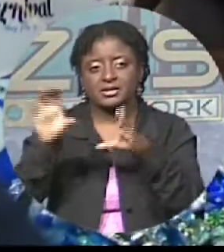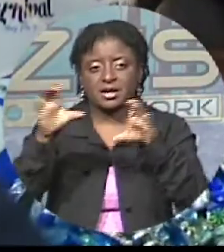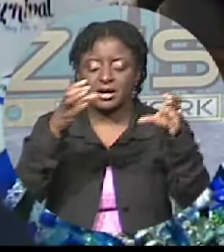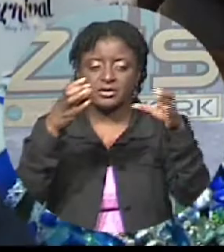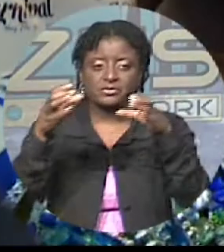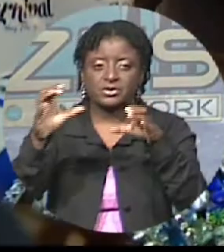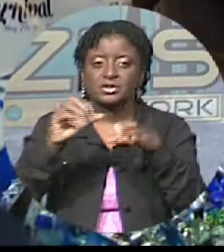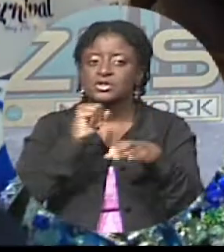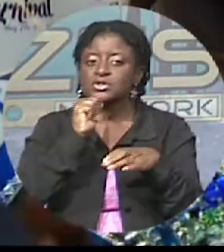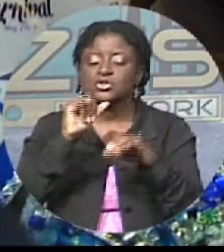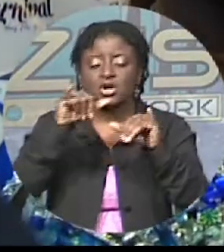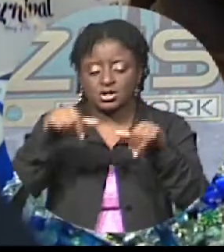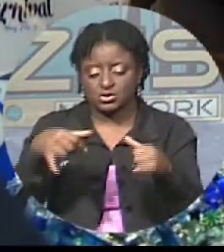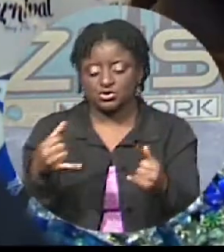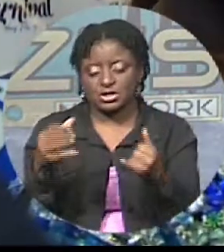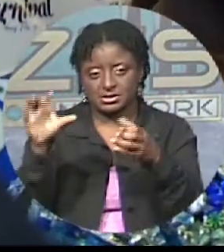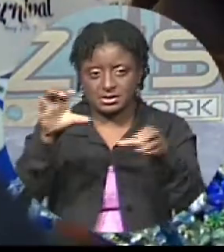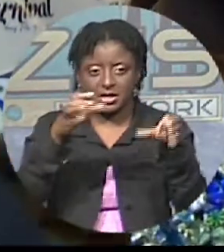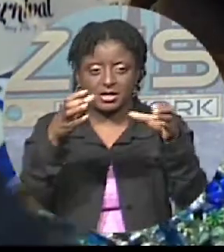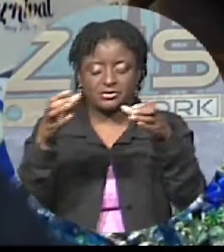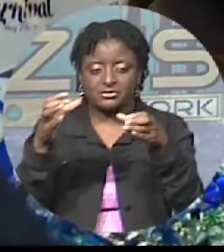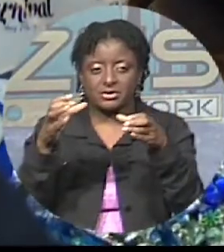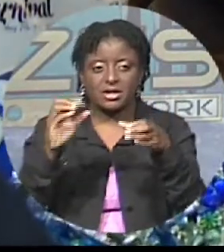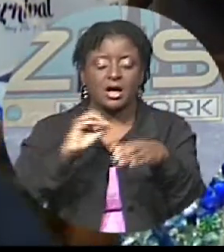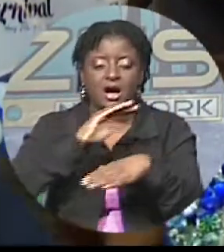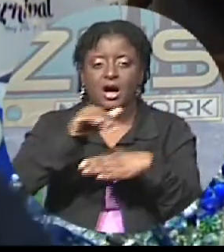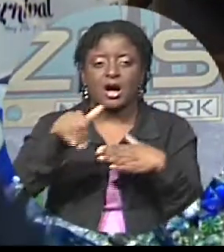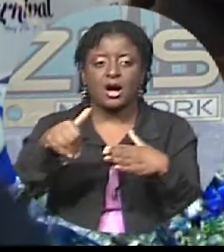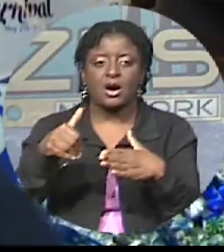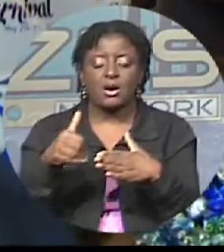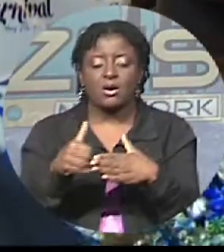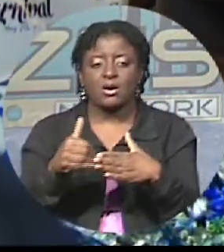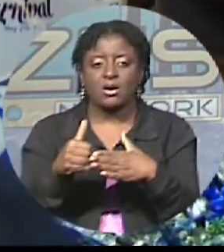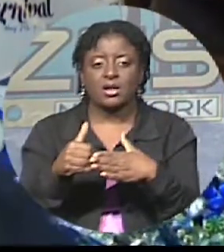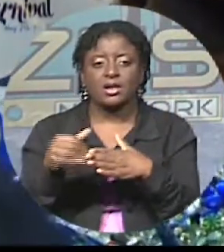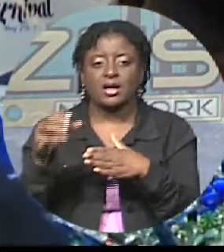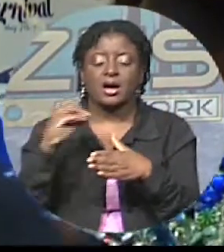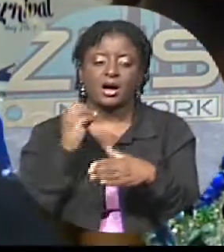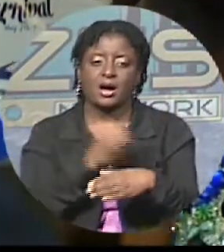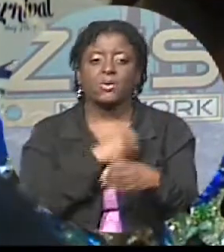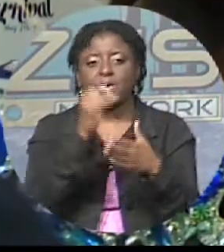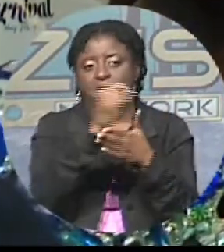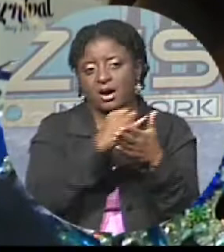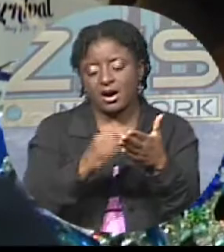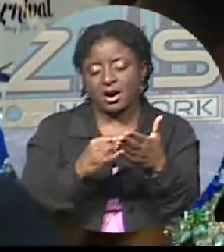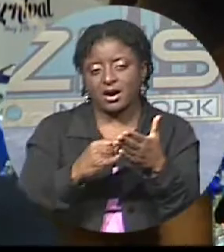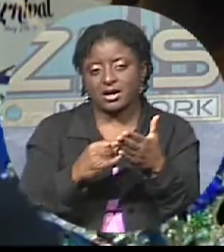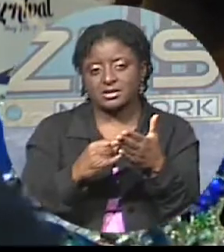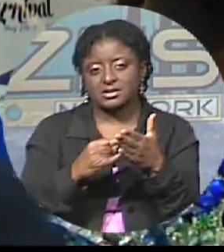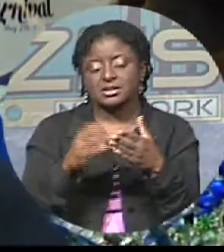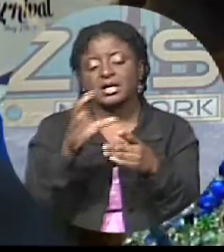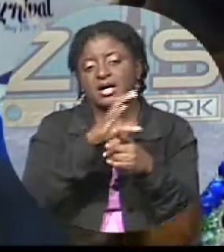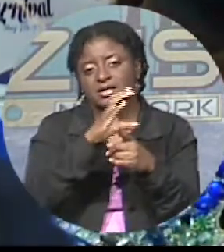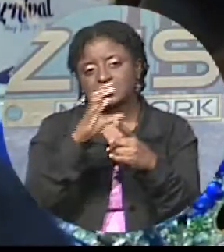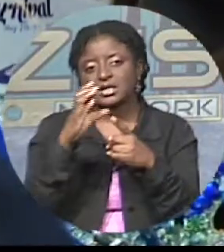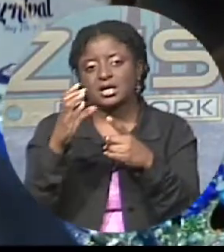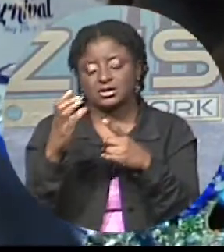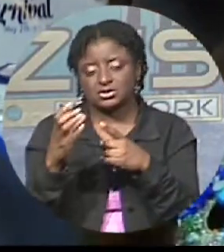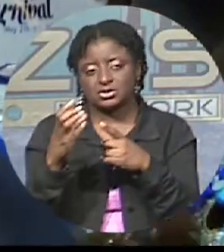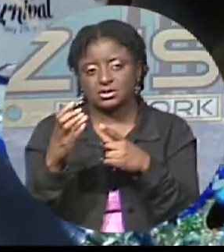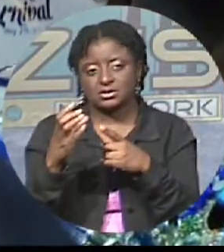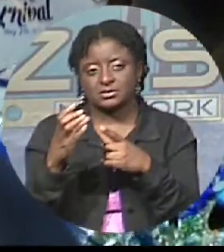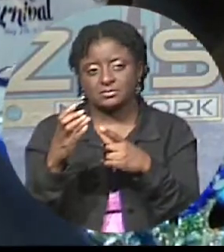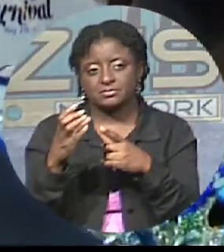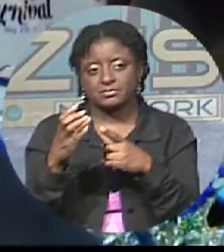our entire art and culture product into a year-round, fierce destination product that will last and love